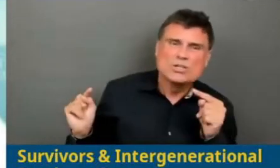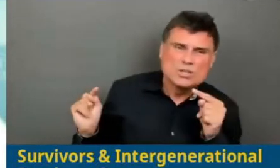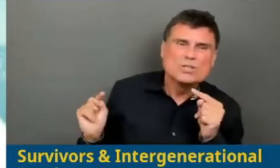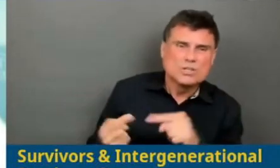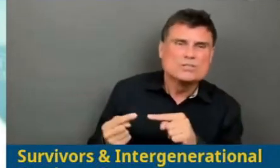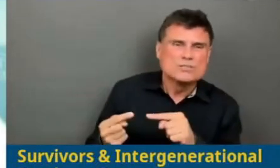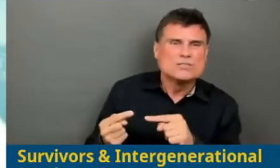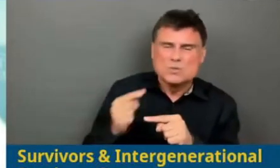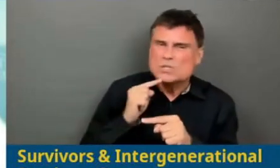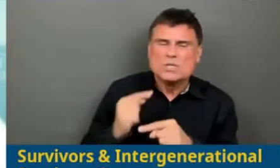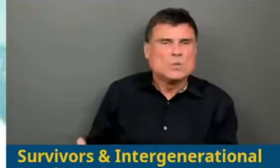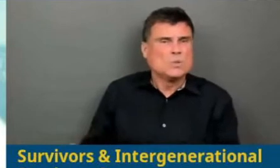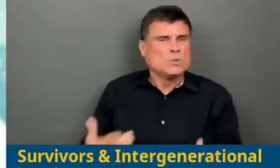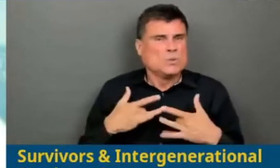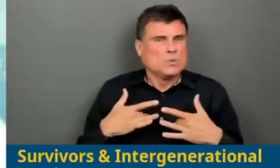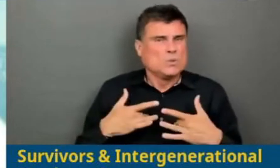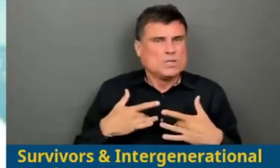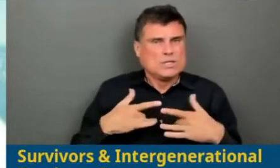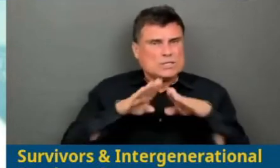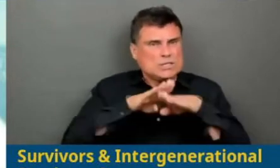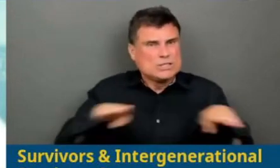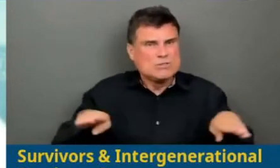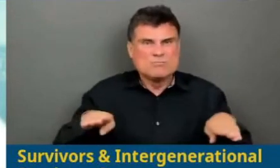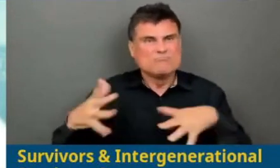colonization, racism,